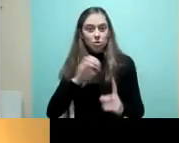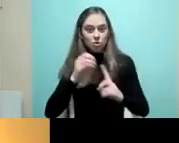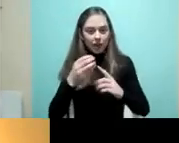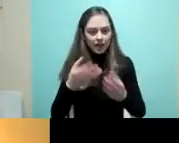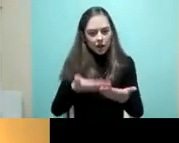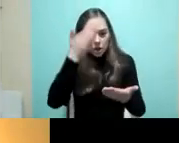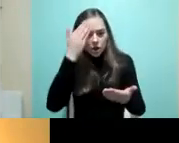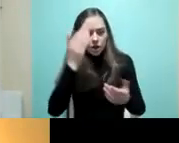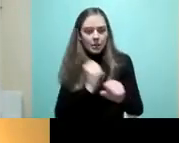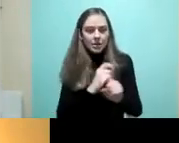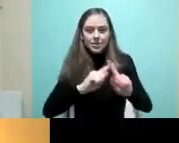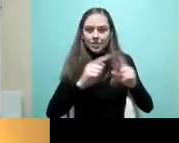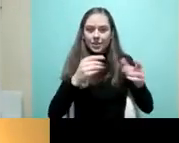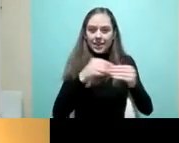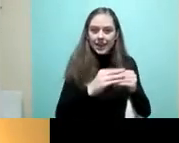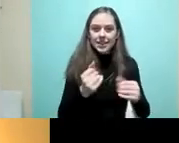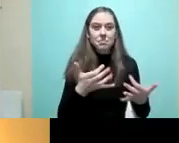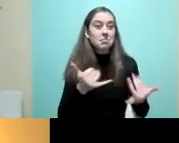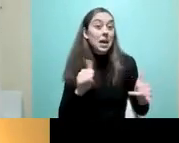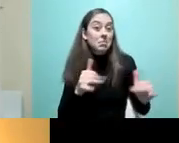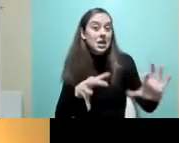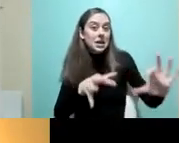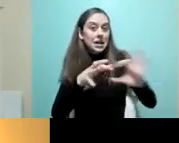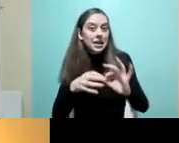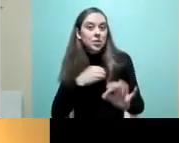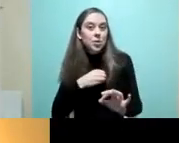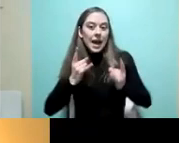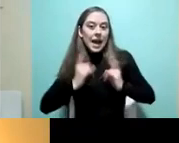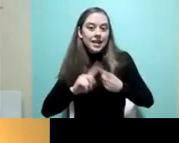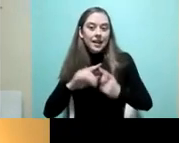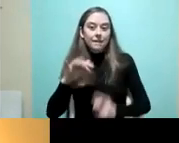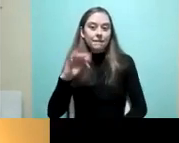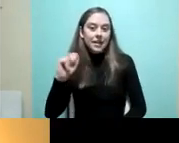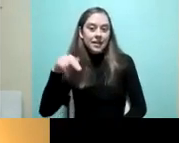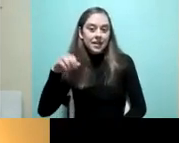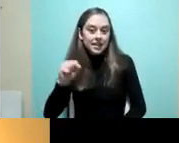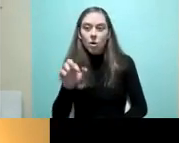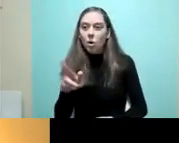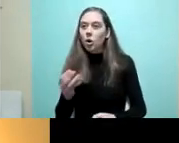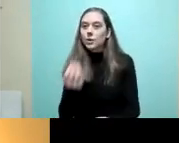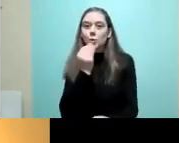of whatever, health and fitness, or nutrition, or whatever it may be.